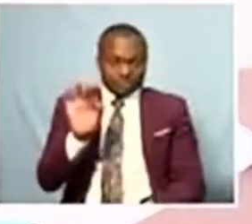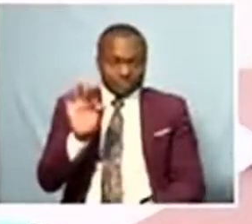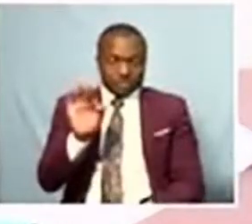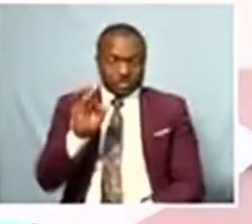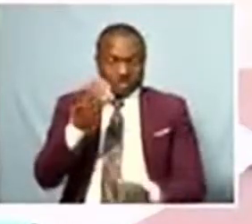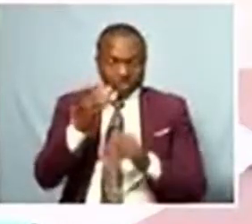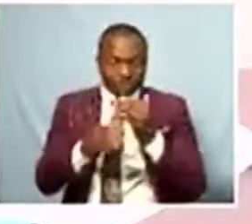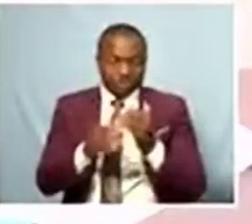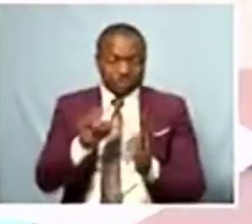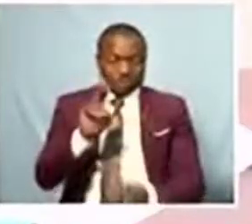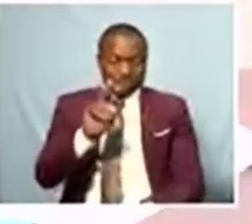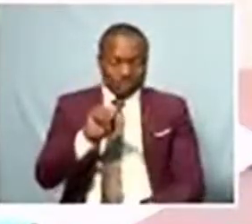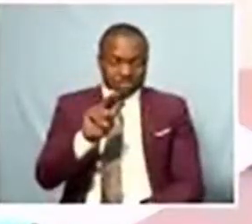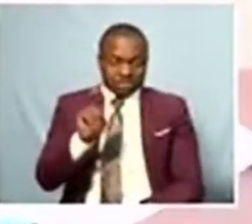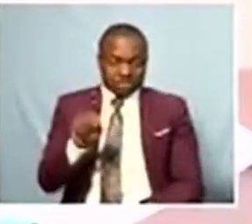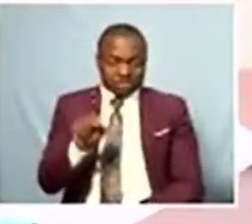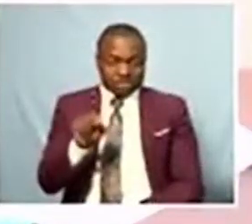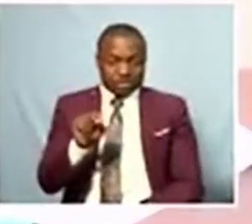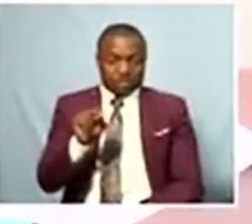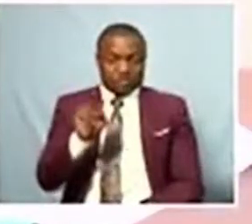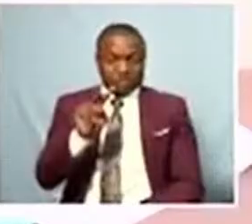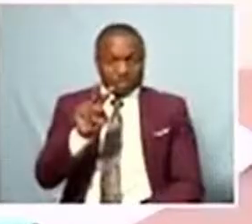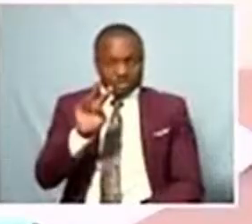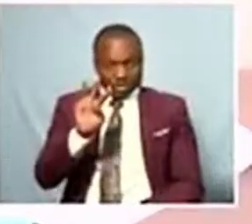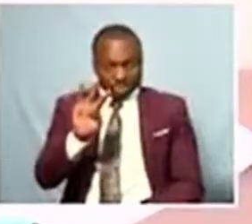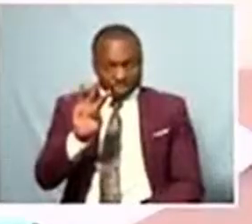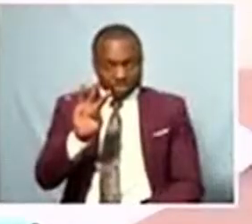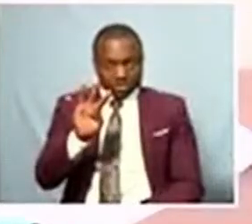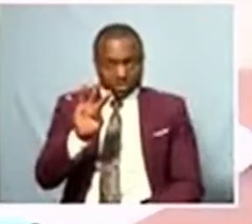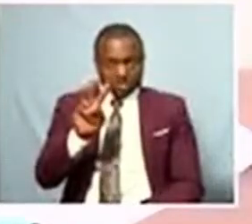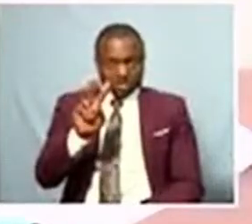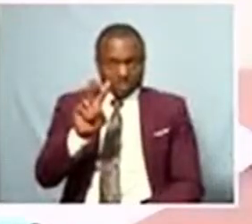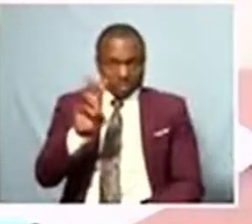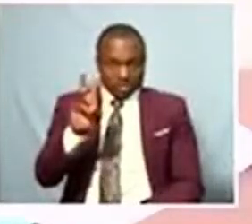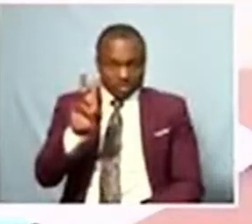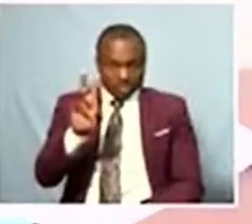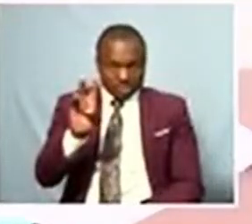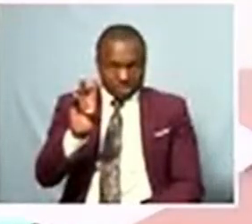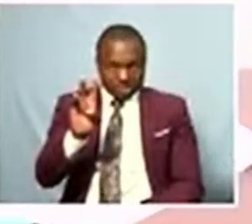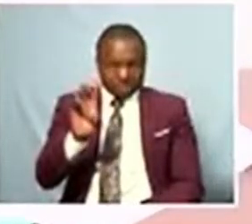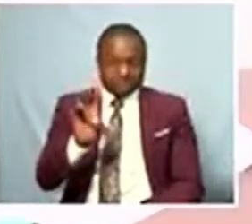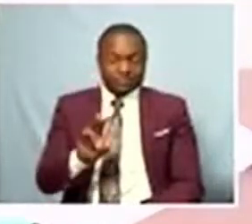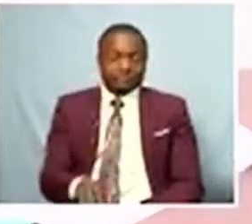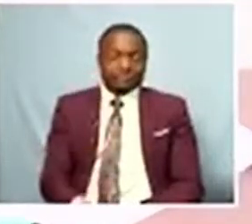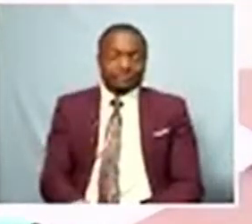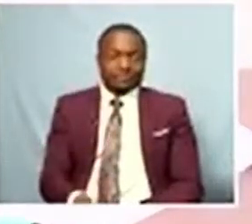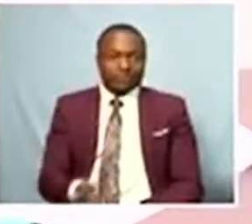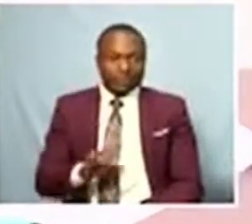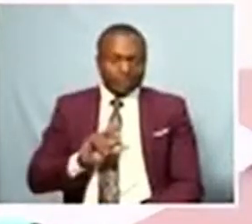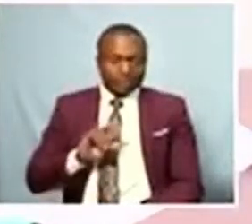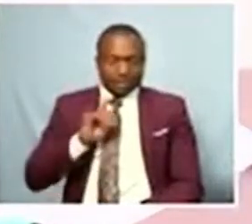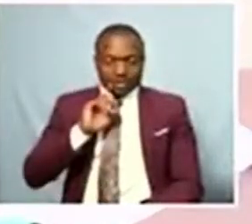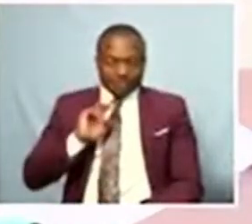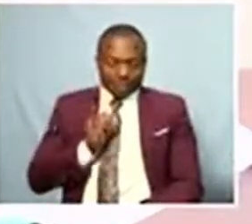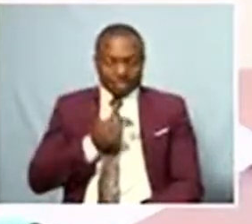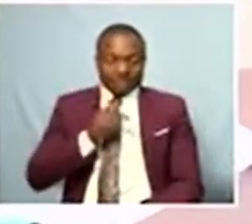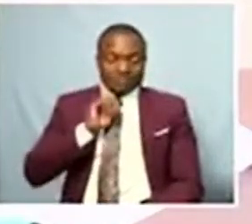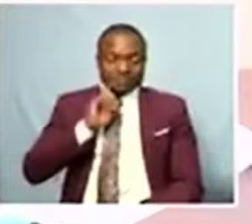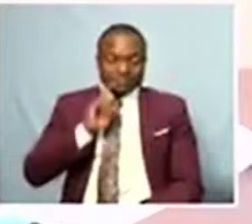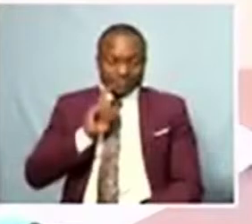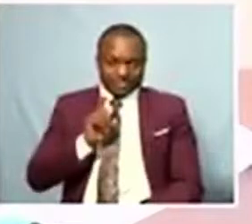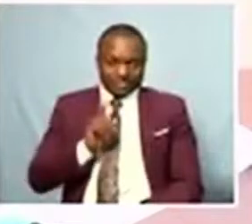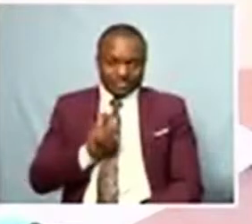and clauses 22, 24, and 27, that we feel must be made